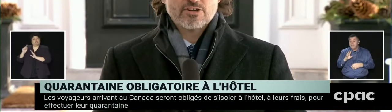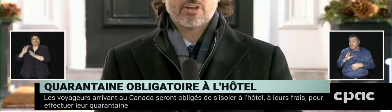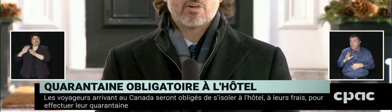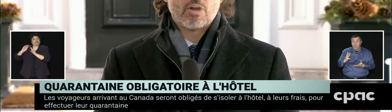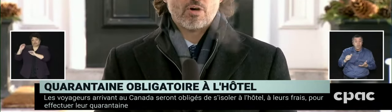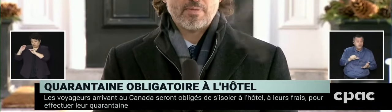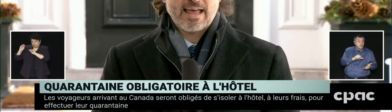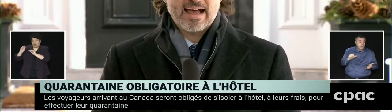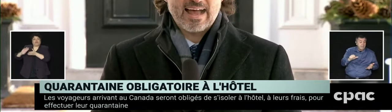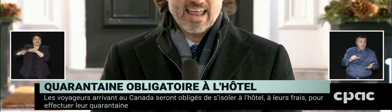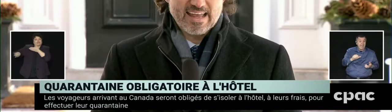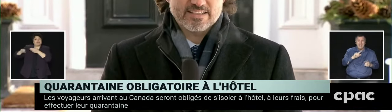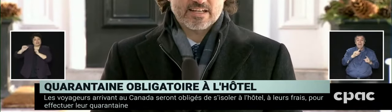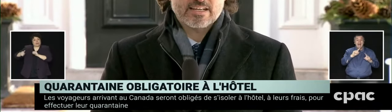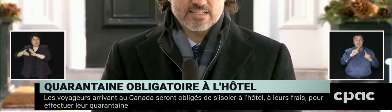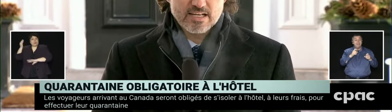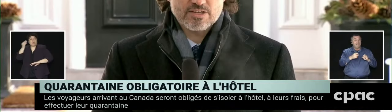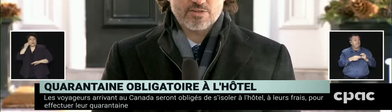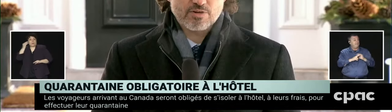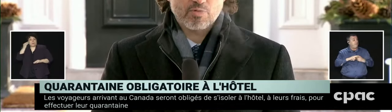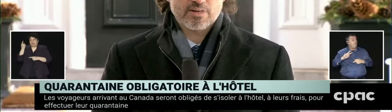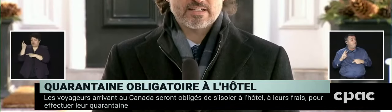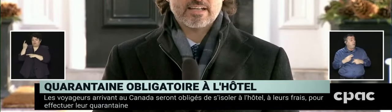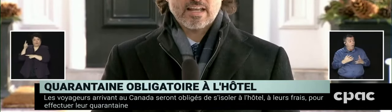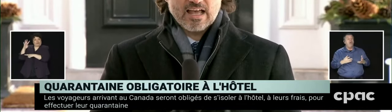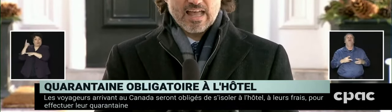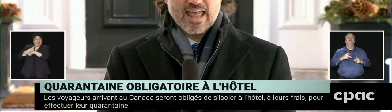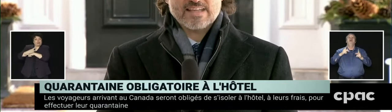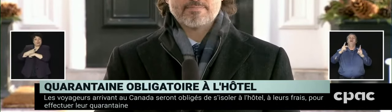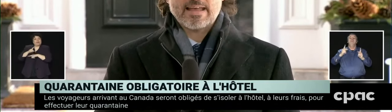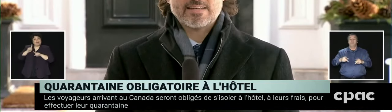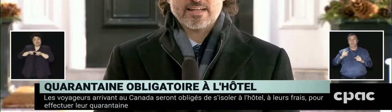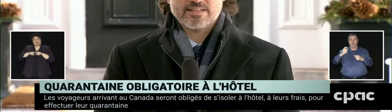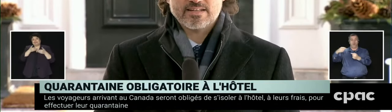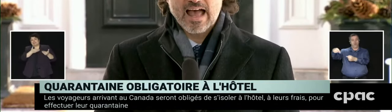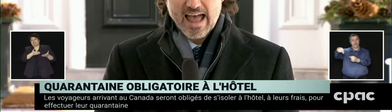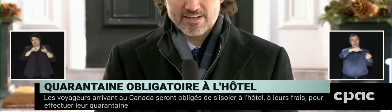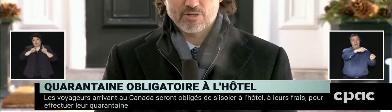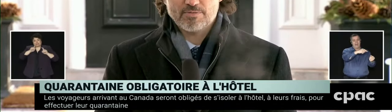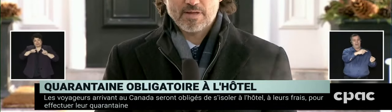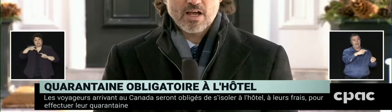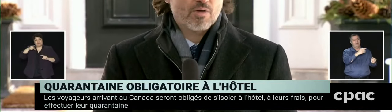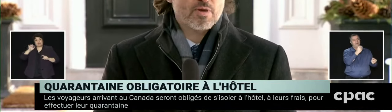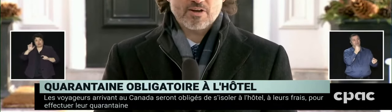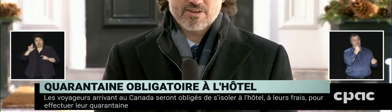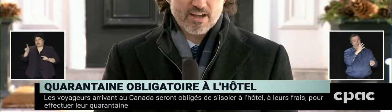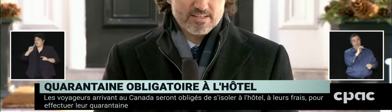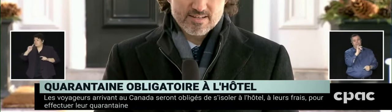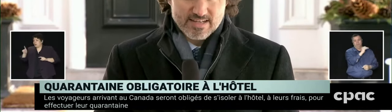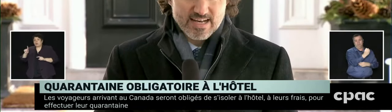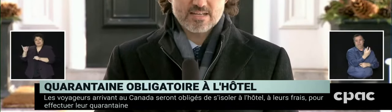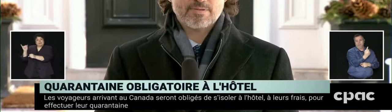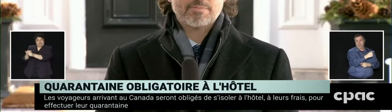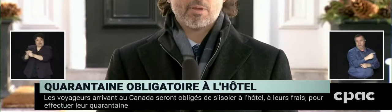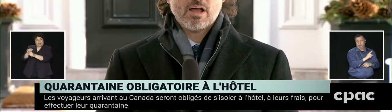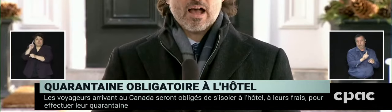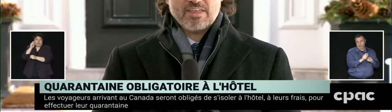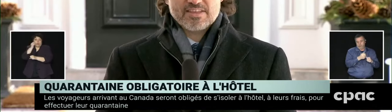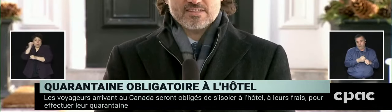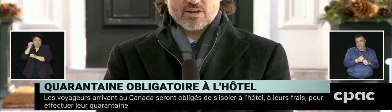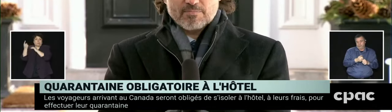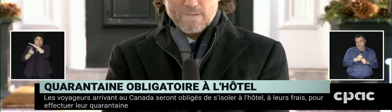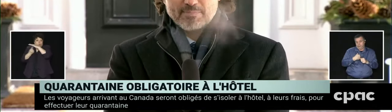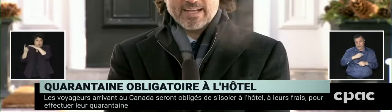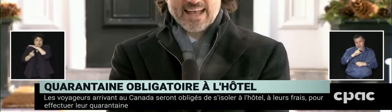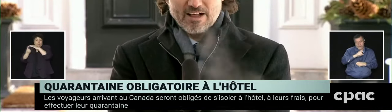free to go home and continue their quarantine as mandated at home. We are not detaining people.